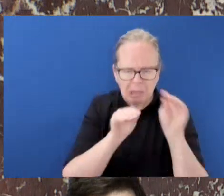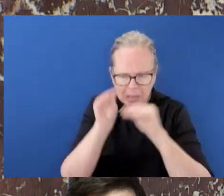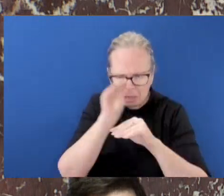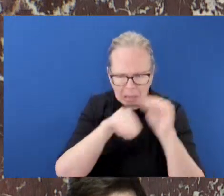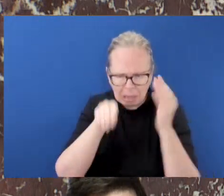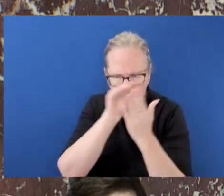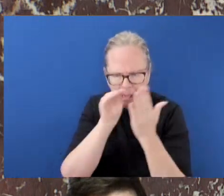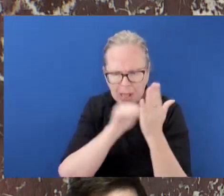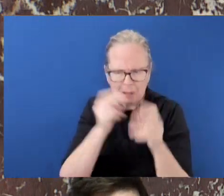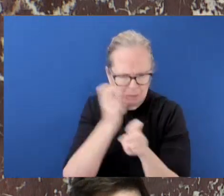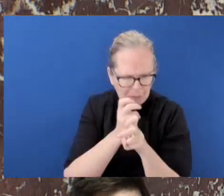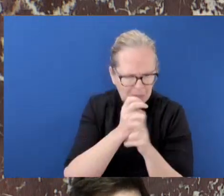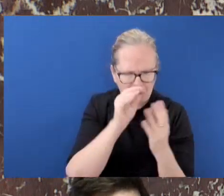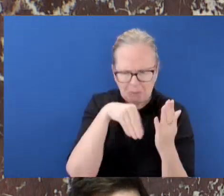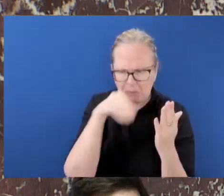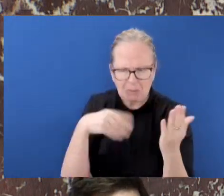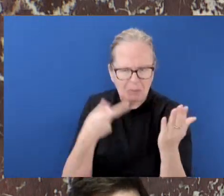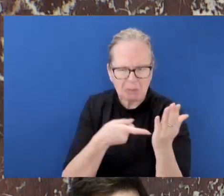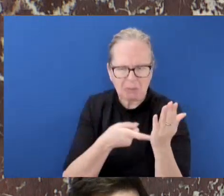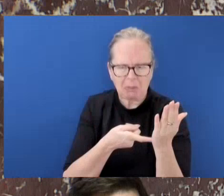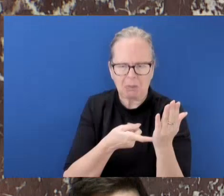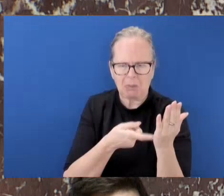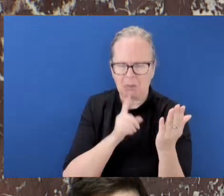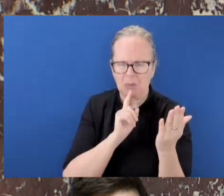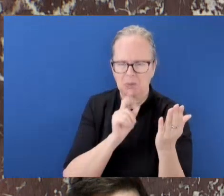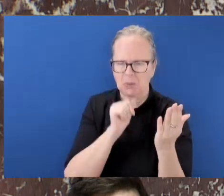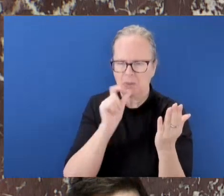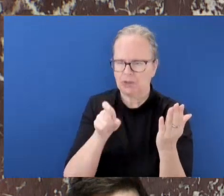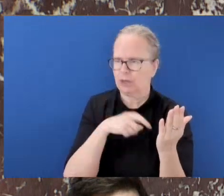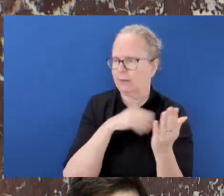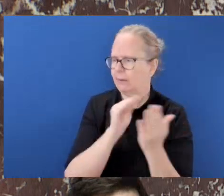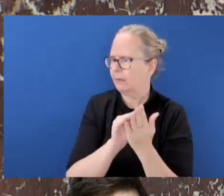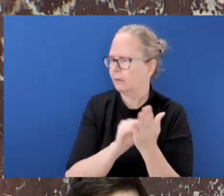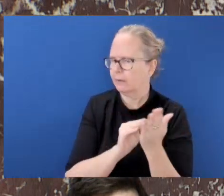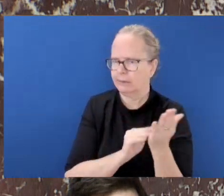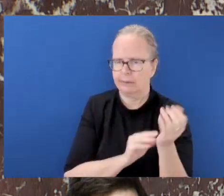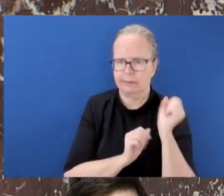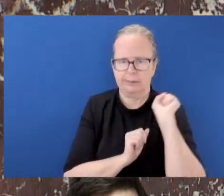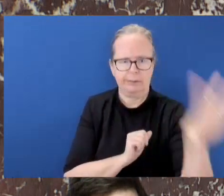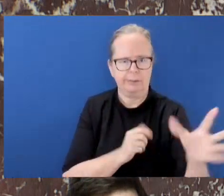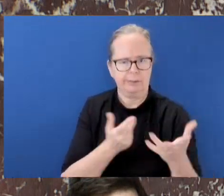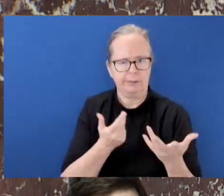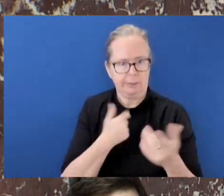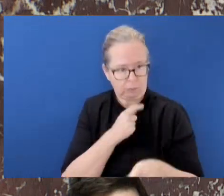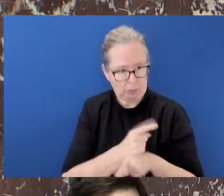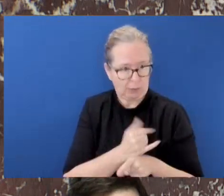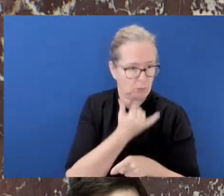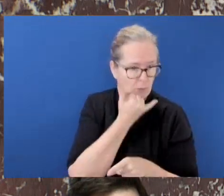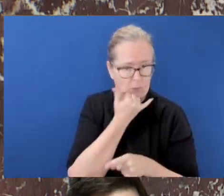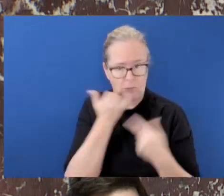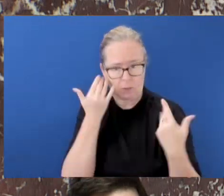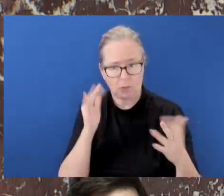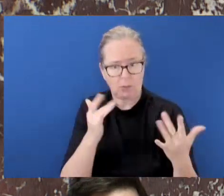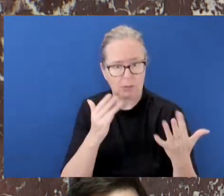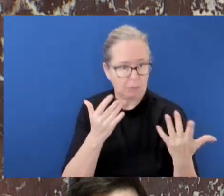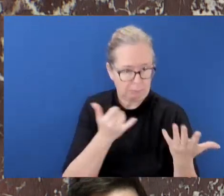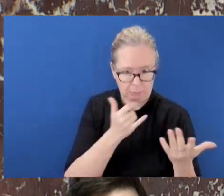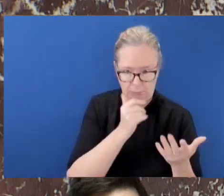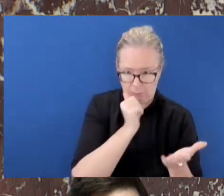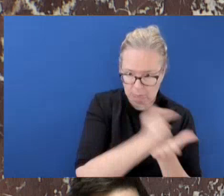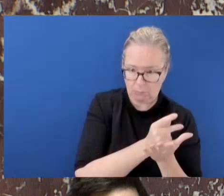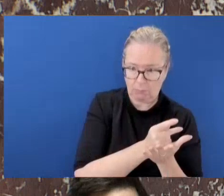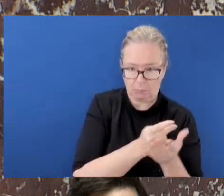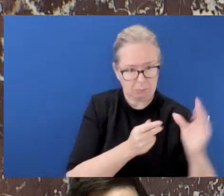maybe not qualify for a quarterly payment that may or may not be in the full amount that the government tries to tout under their budget. What